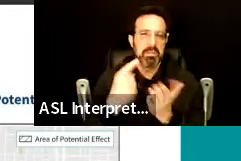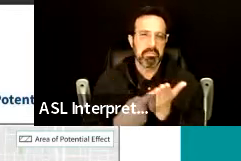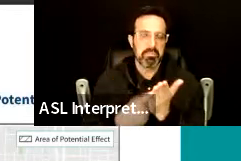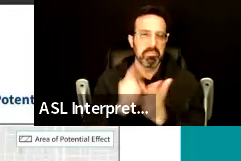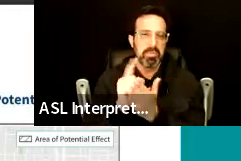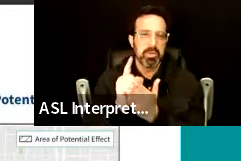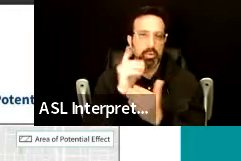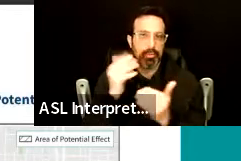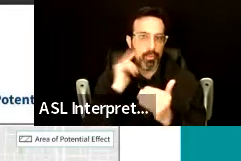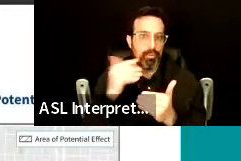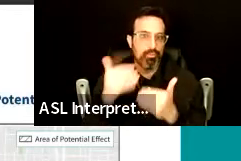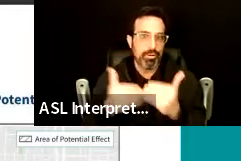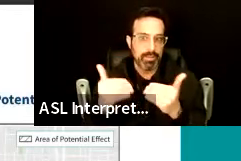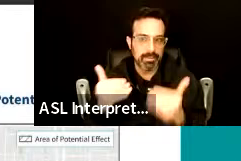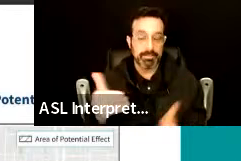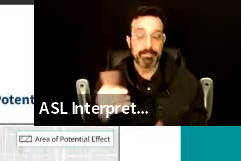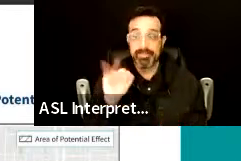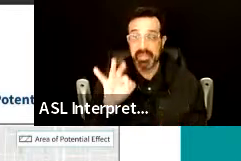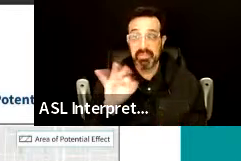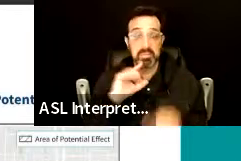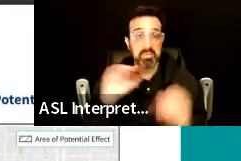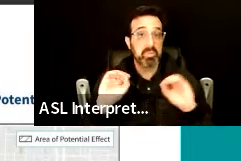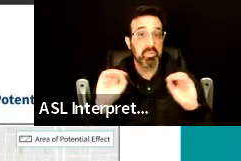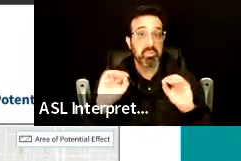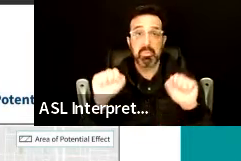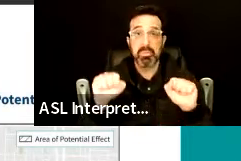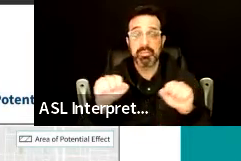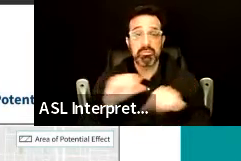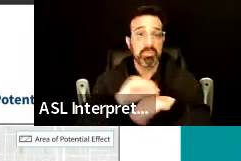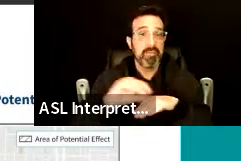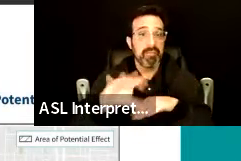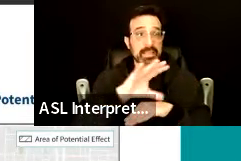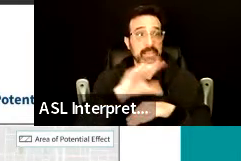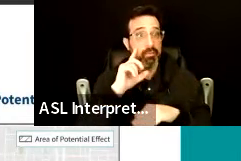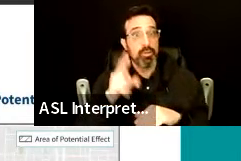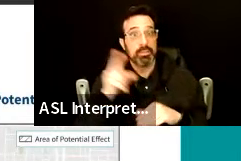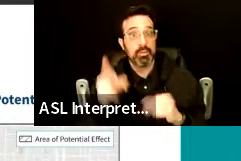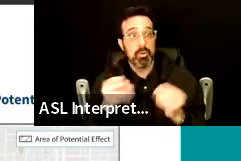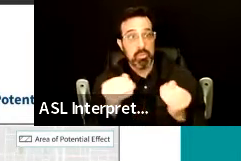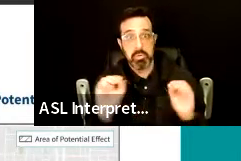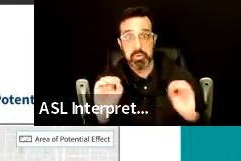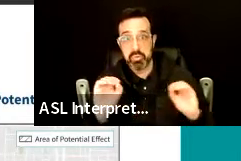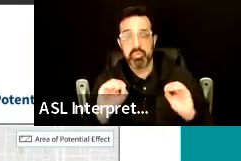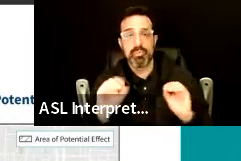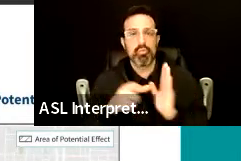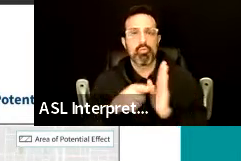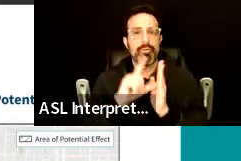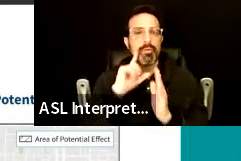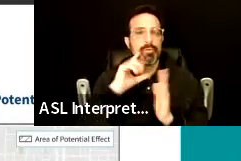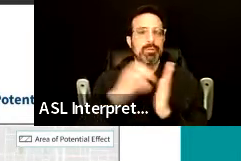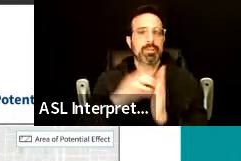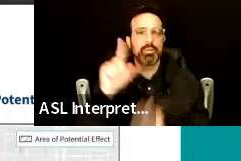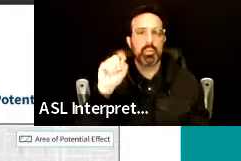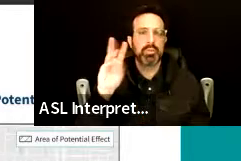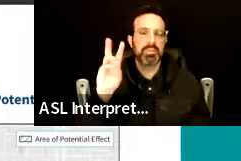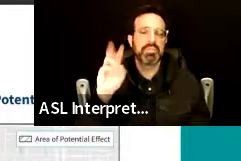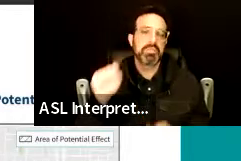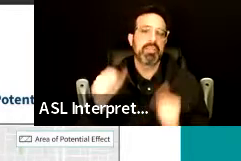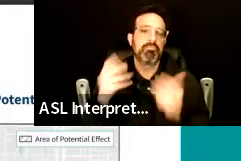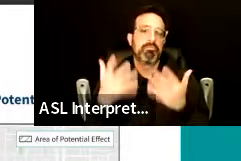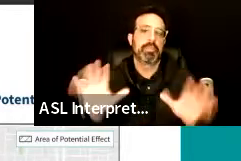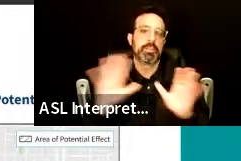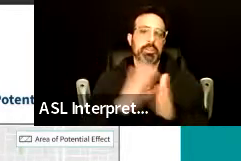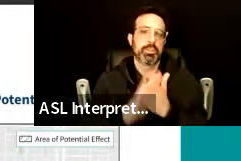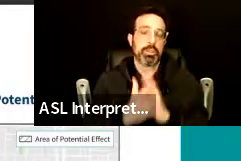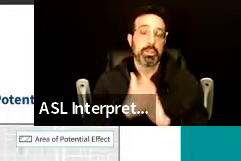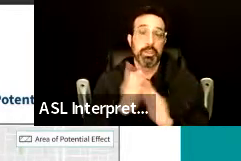this process. If there are no potential adverse effects to an historic property, the review for Section 106 may conclude at this stage.